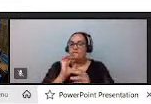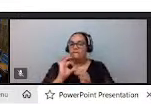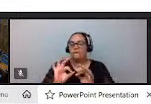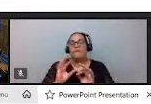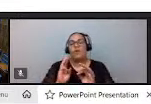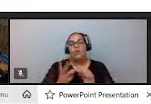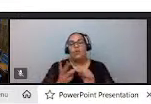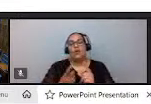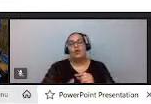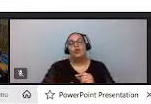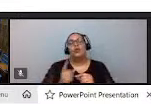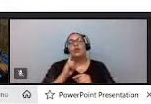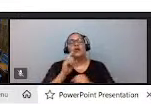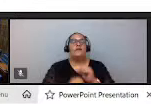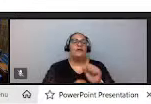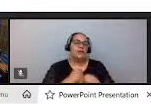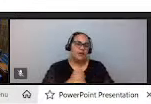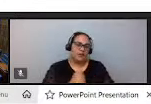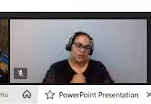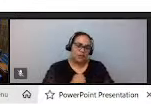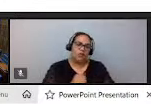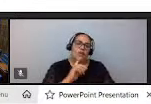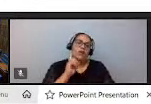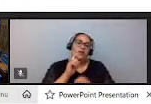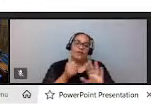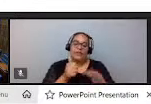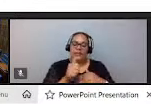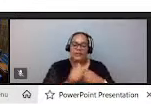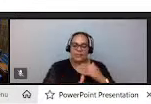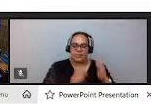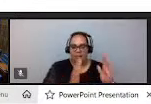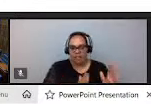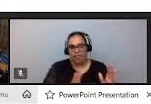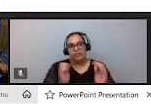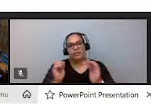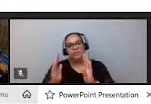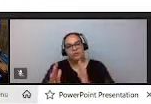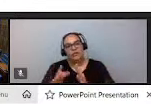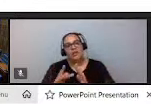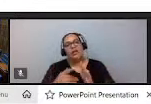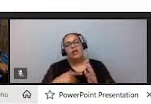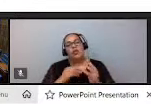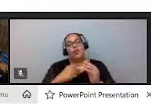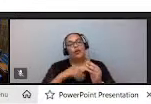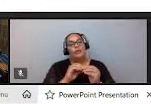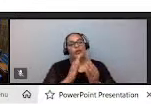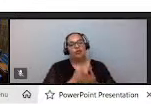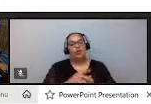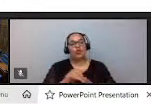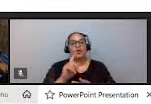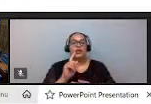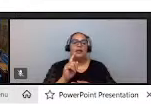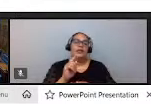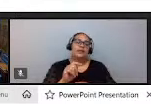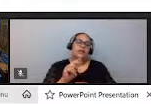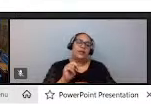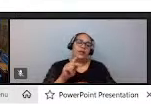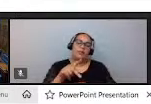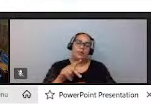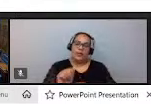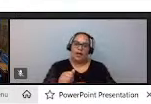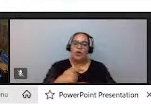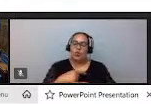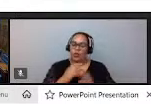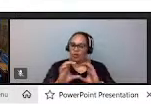be done on a biannual basis so every 6 months uh we will ensure as tnpa um that we do com